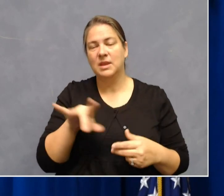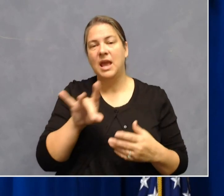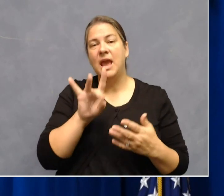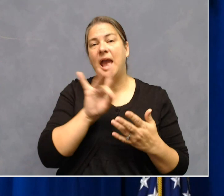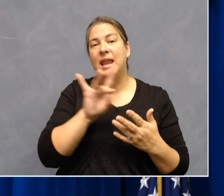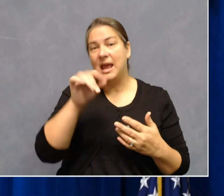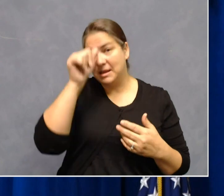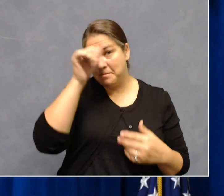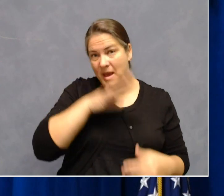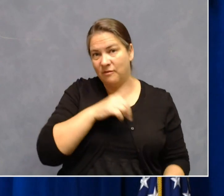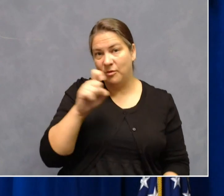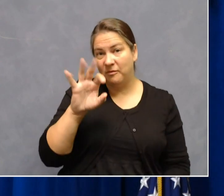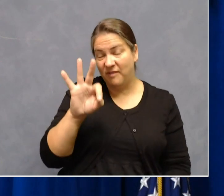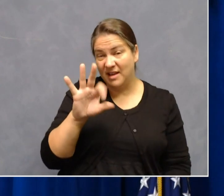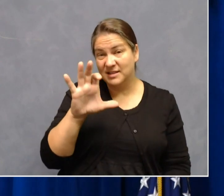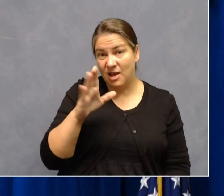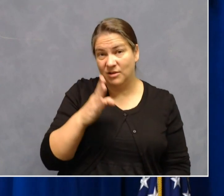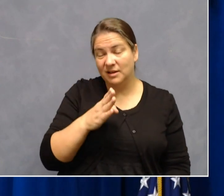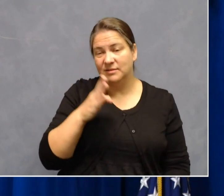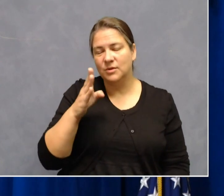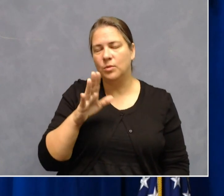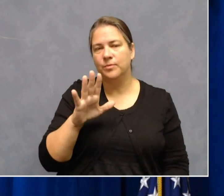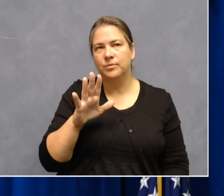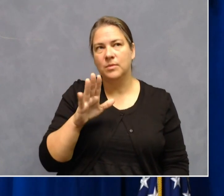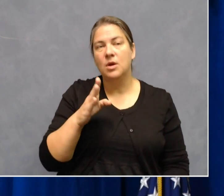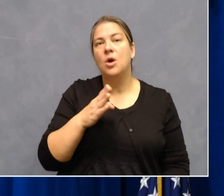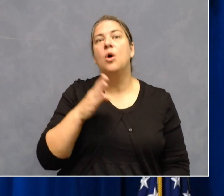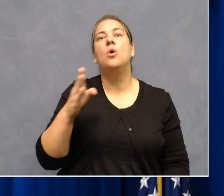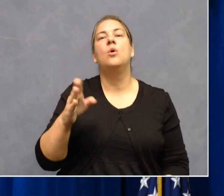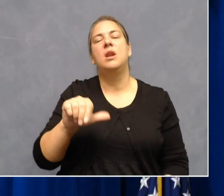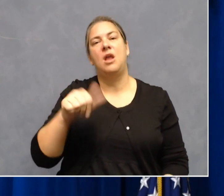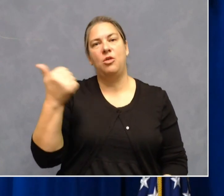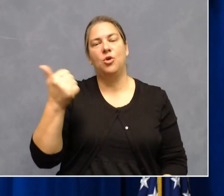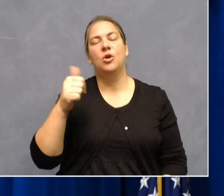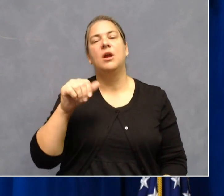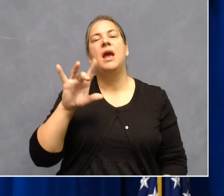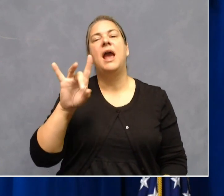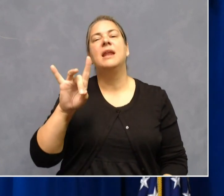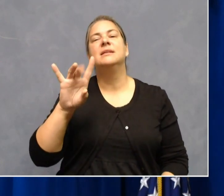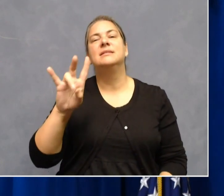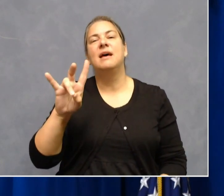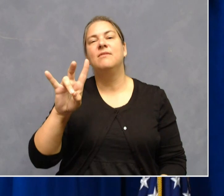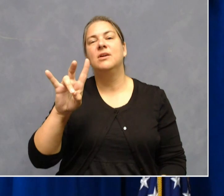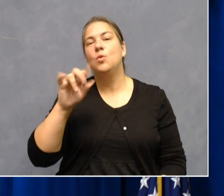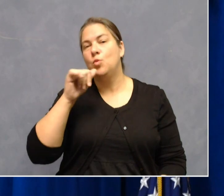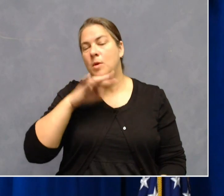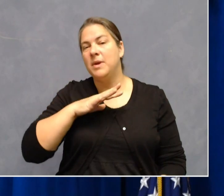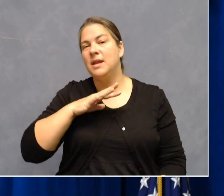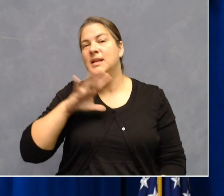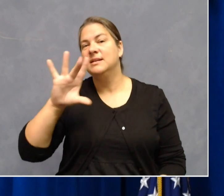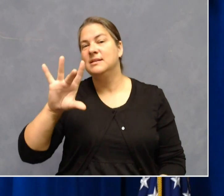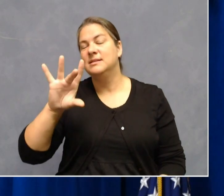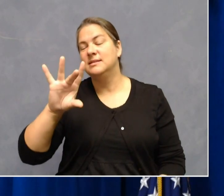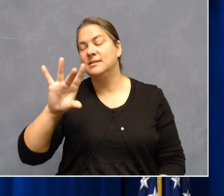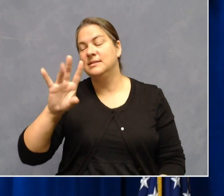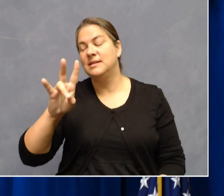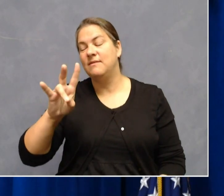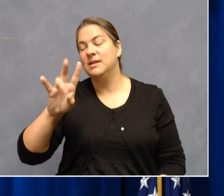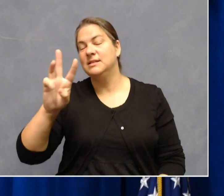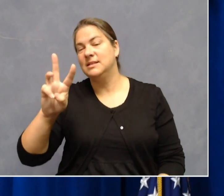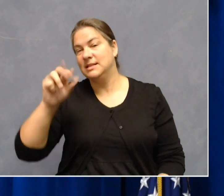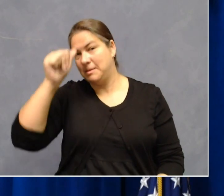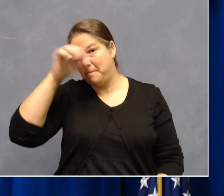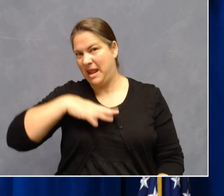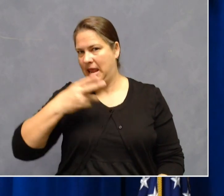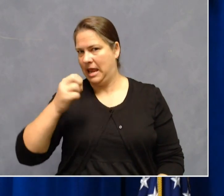Fayette. 2 more from Henderson, an 87-year-old woman and a 76-year-old man. I think we have our first death